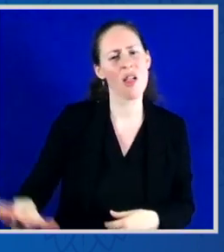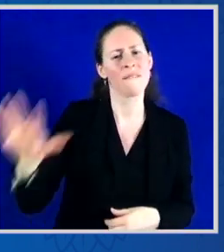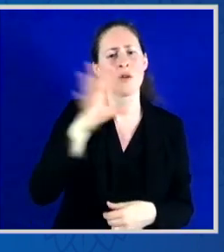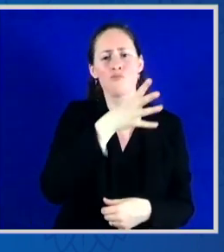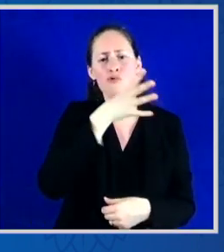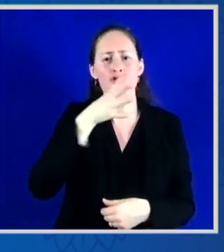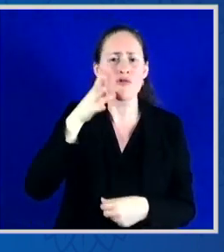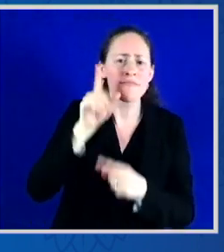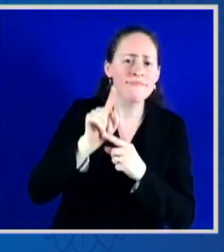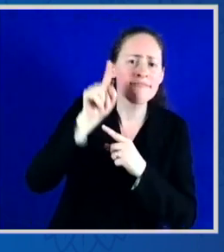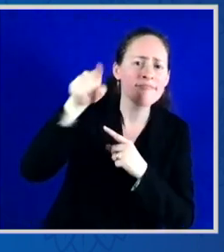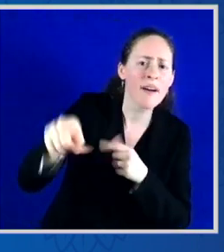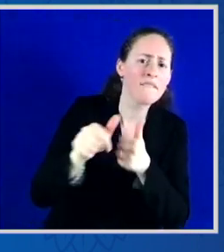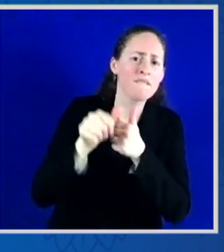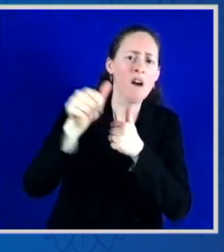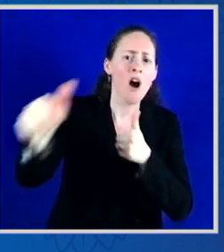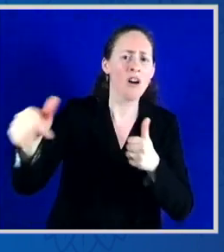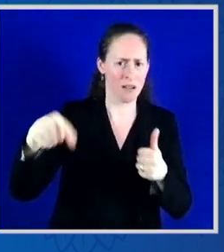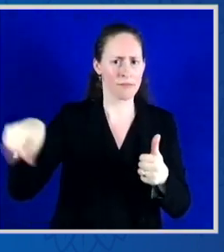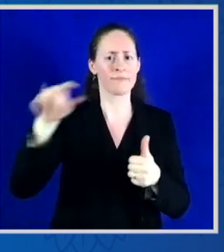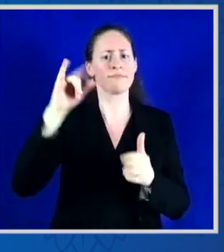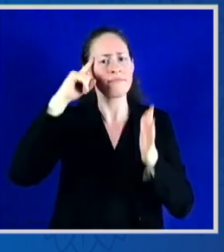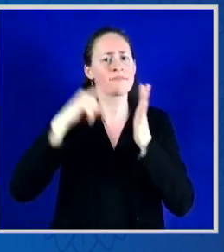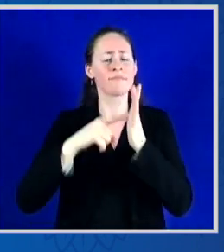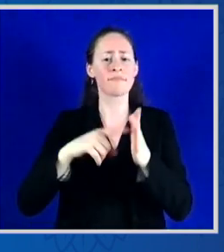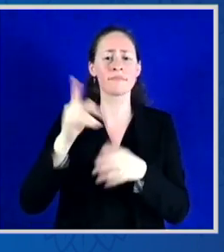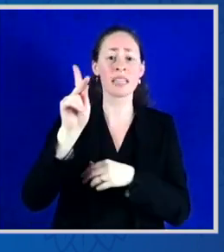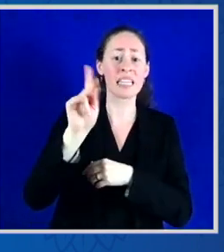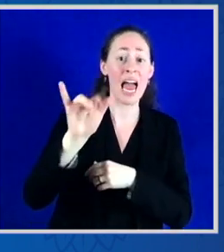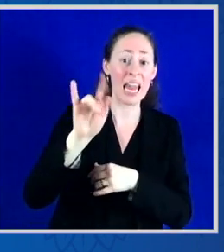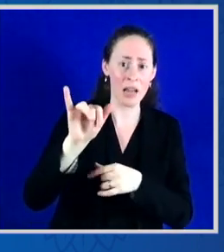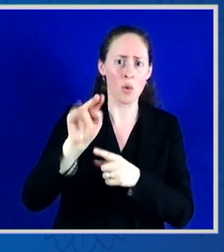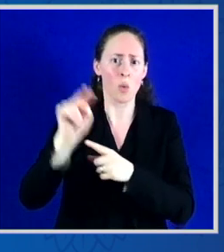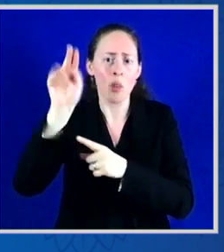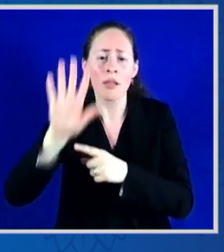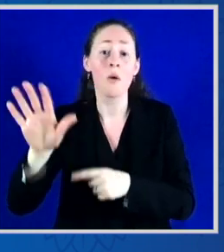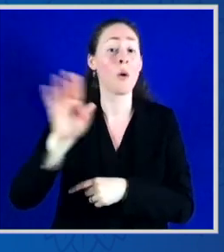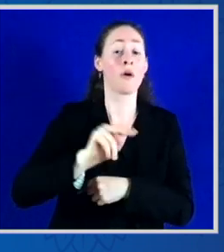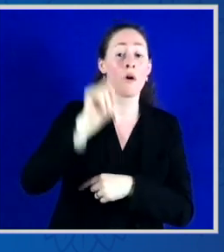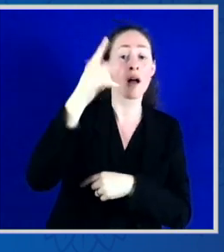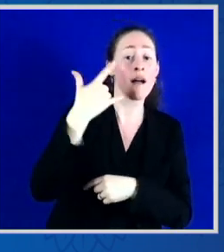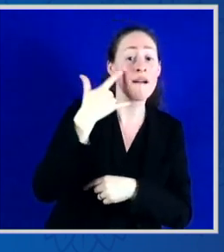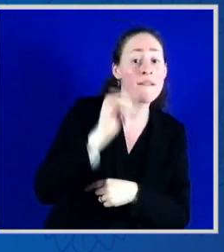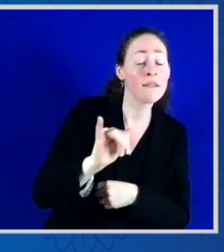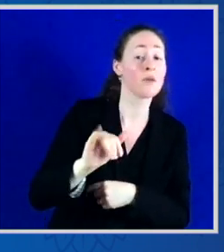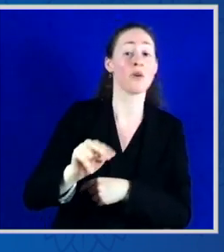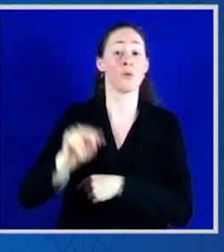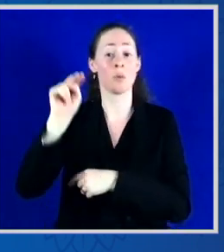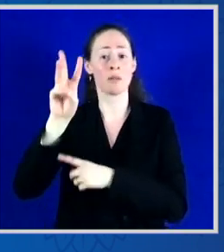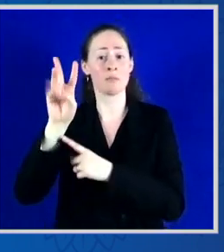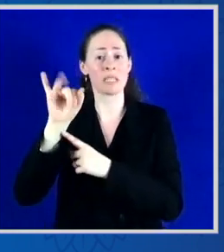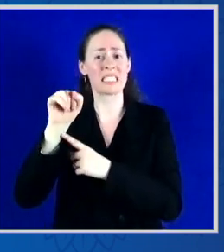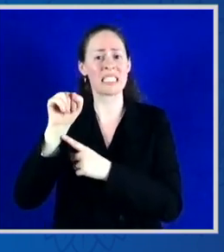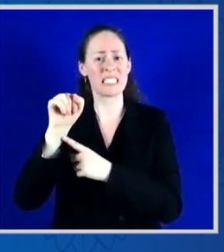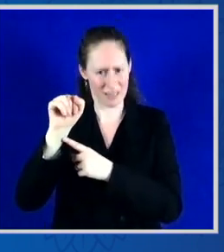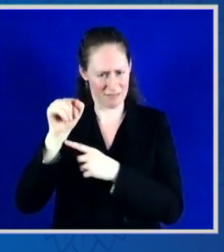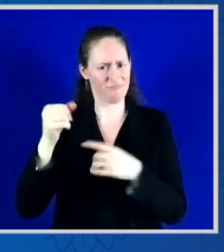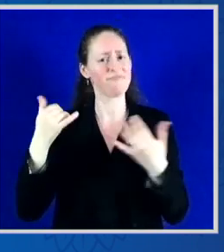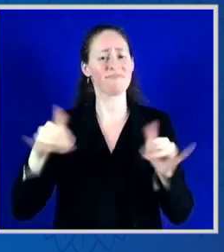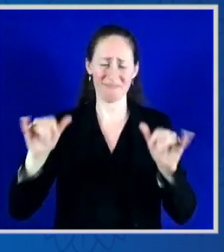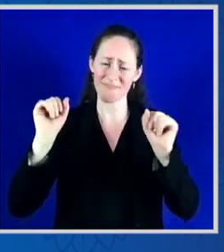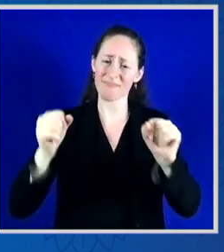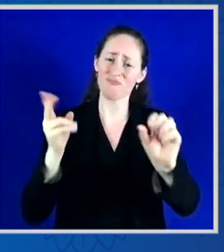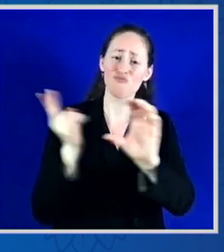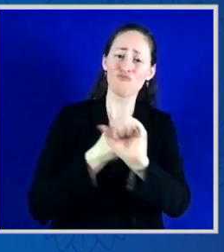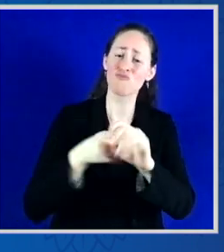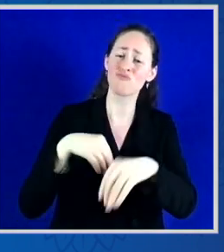in Northern Kentucky, Northern California, or Northern Wisconsin, you can get on a Zoom meeting, you can get on with your family, you